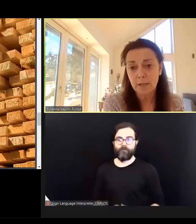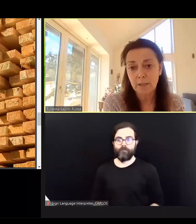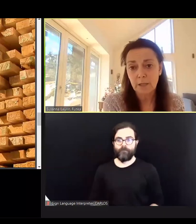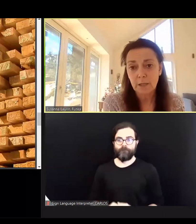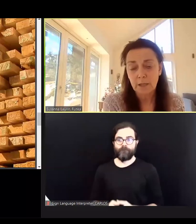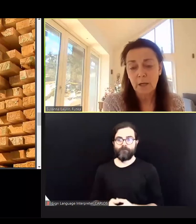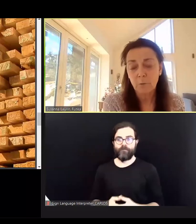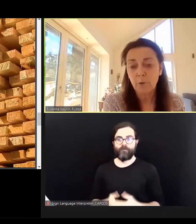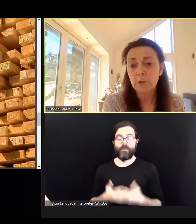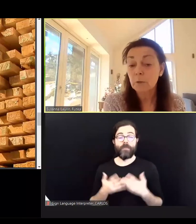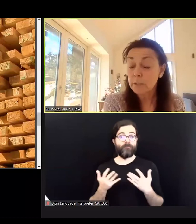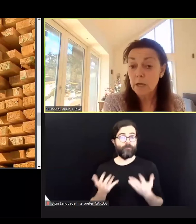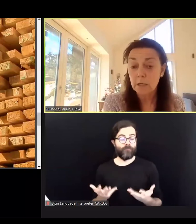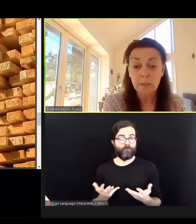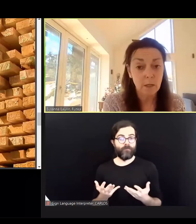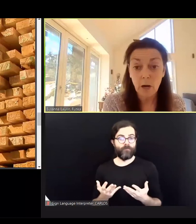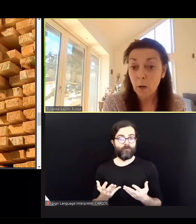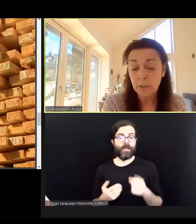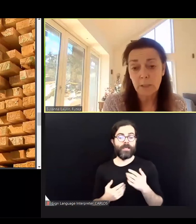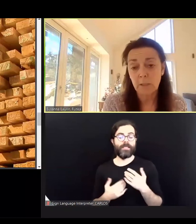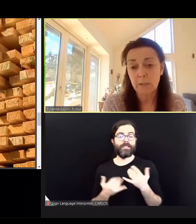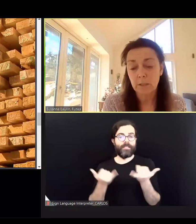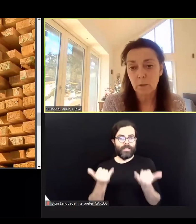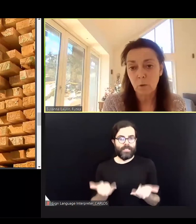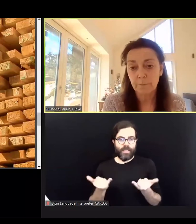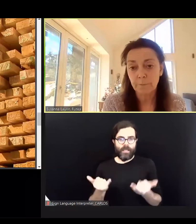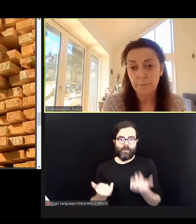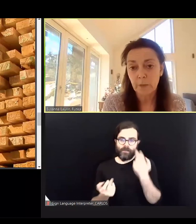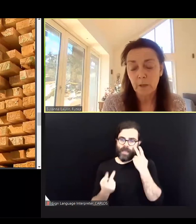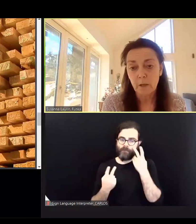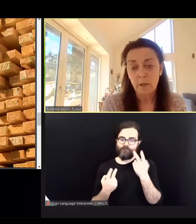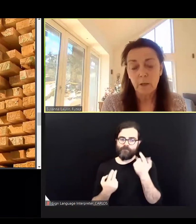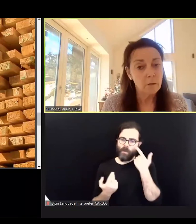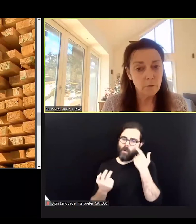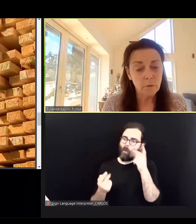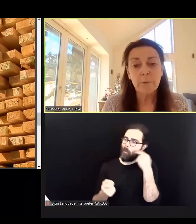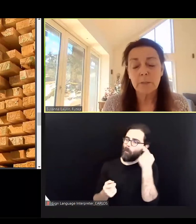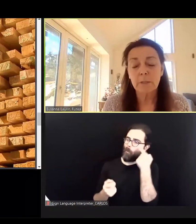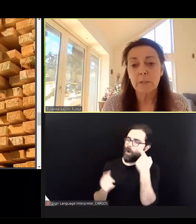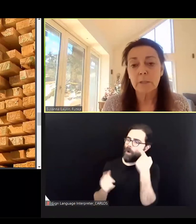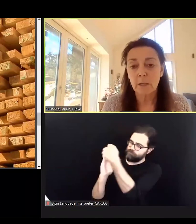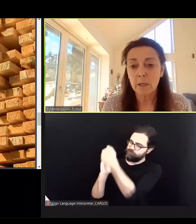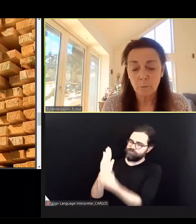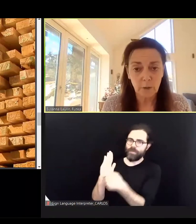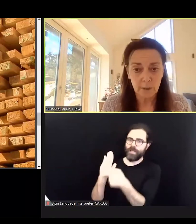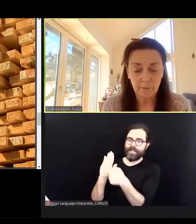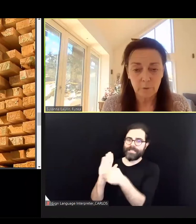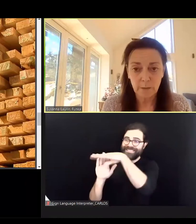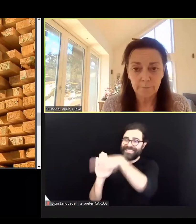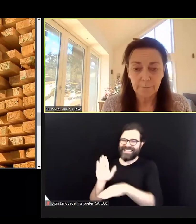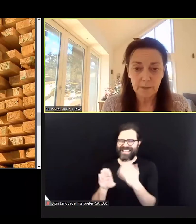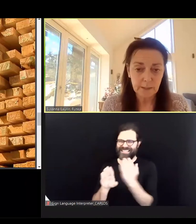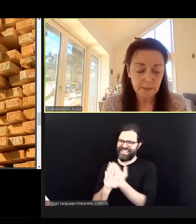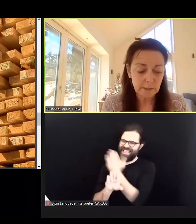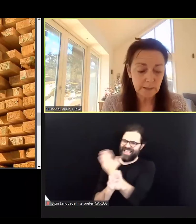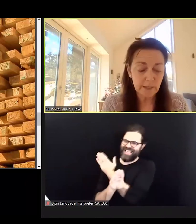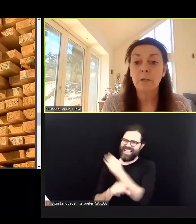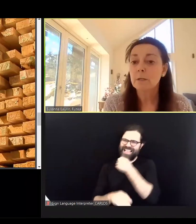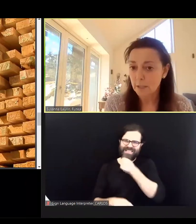is accessible, what is needed for a computer or an e-reader or a bank to become accessible, the so-called